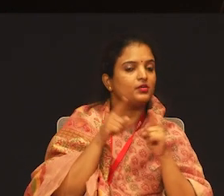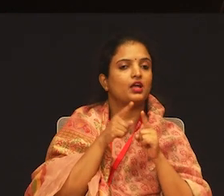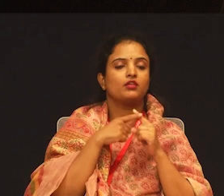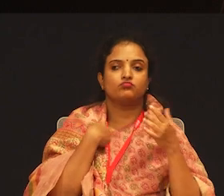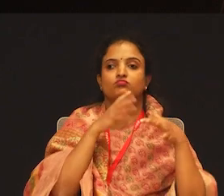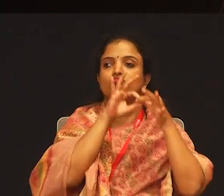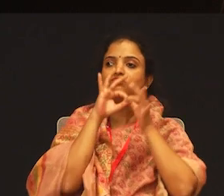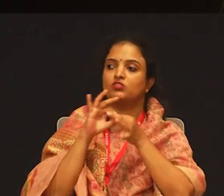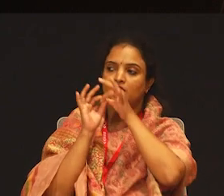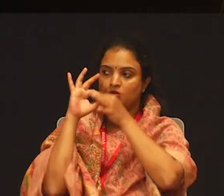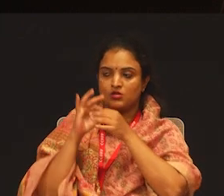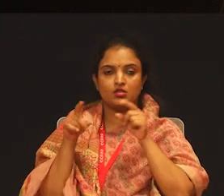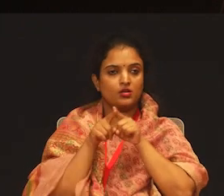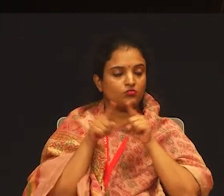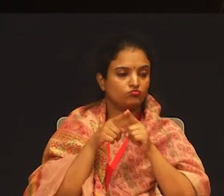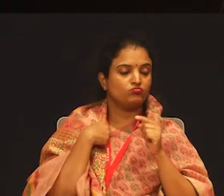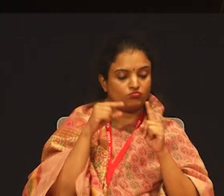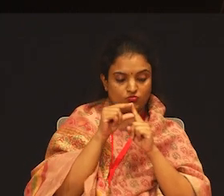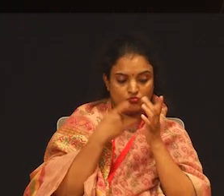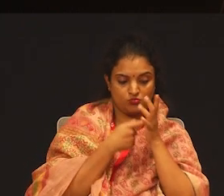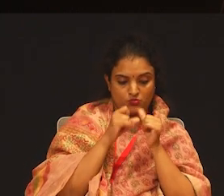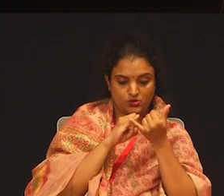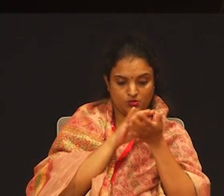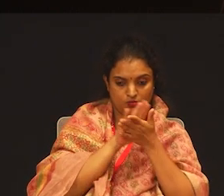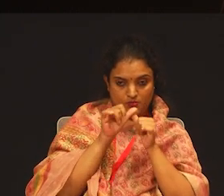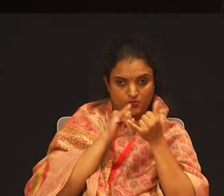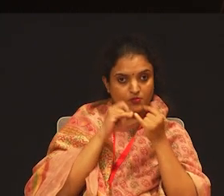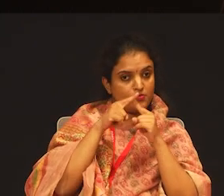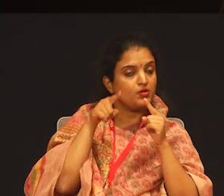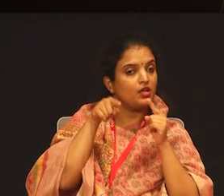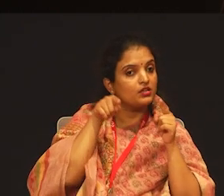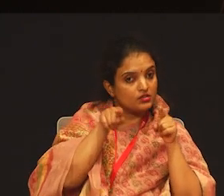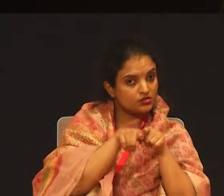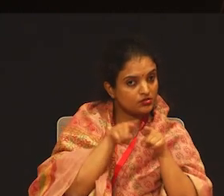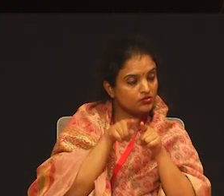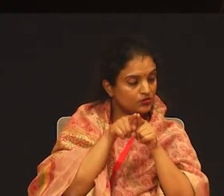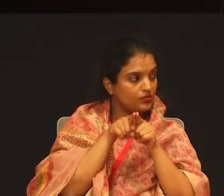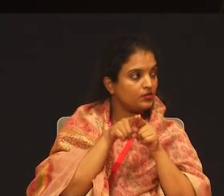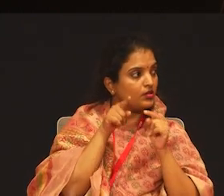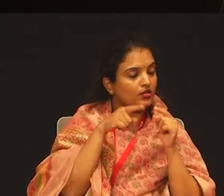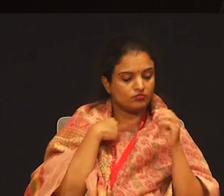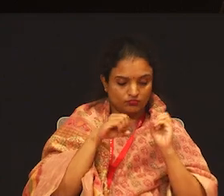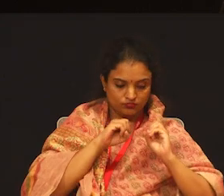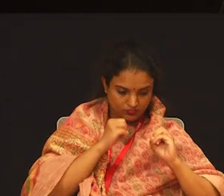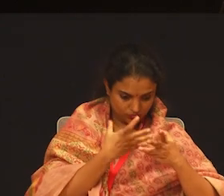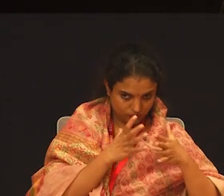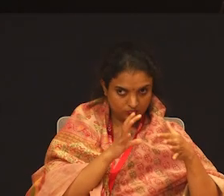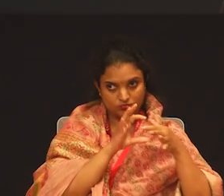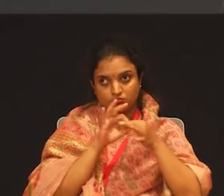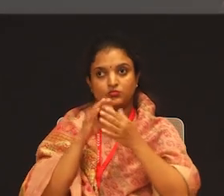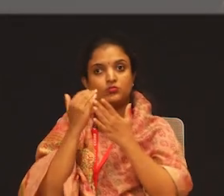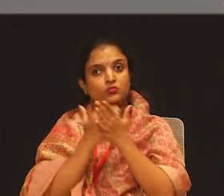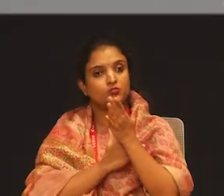ecosystem around PRASHAST so that right from screening to interventions to the academic